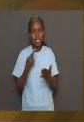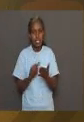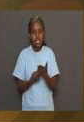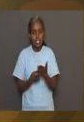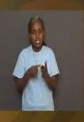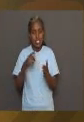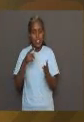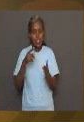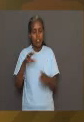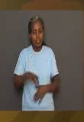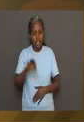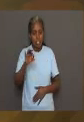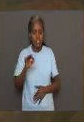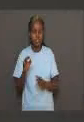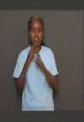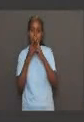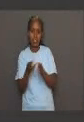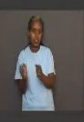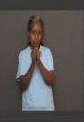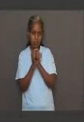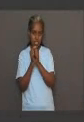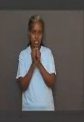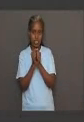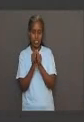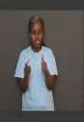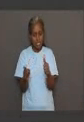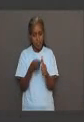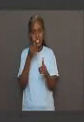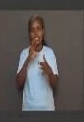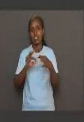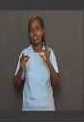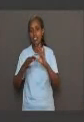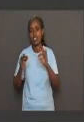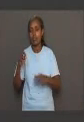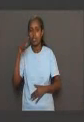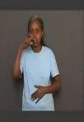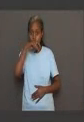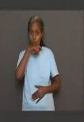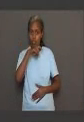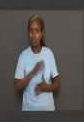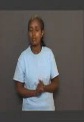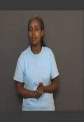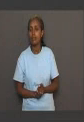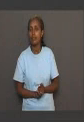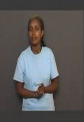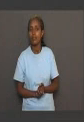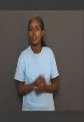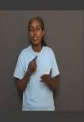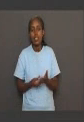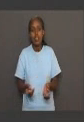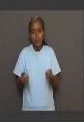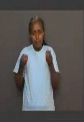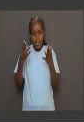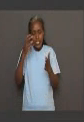the answers together. The first statement is false. There are